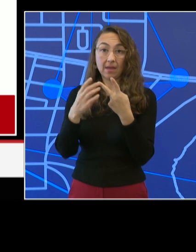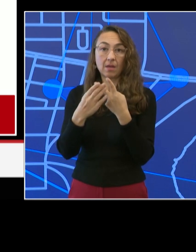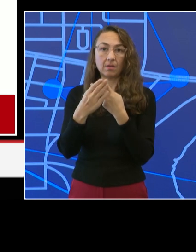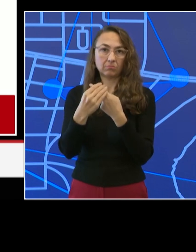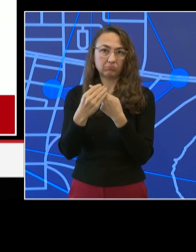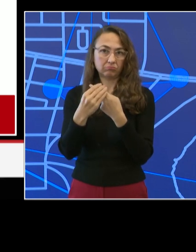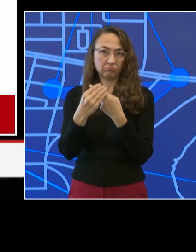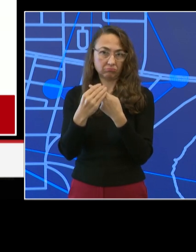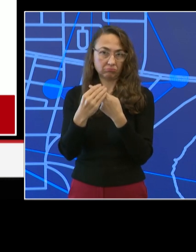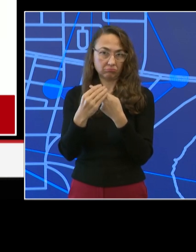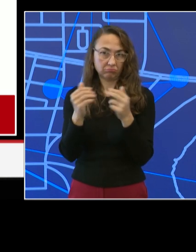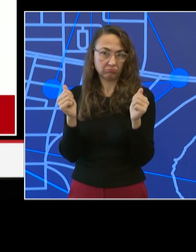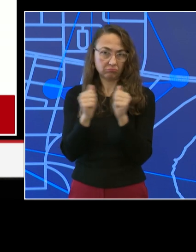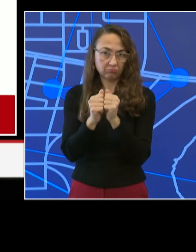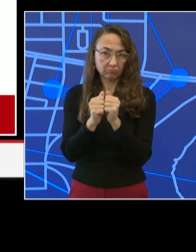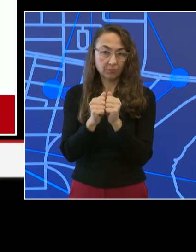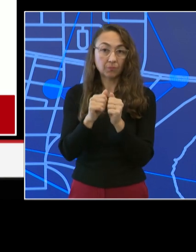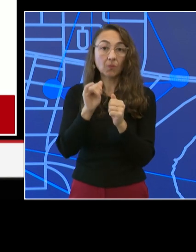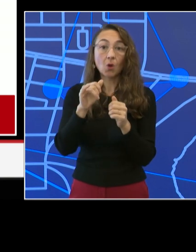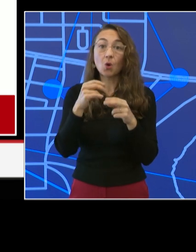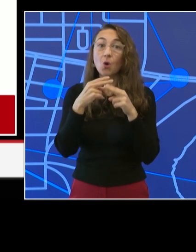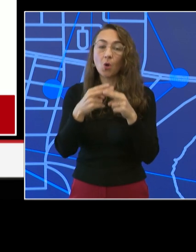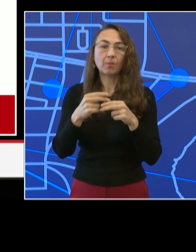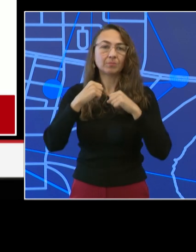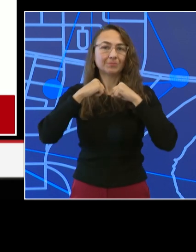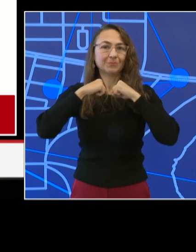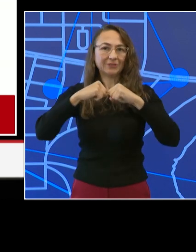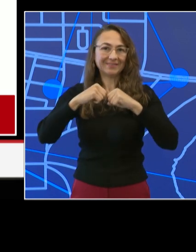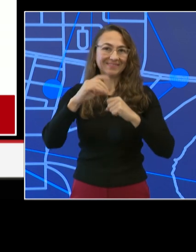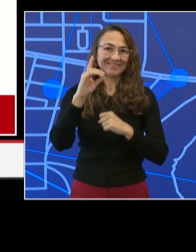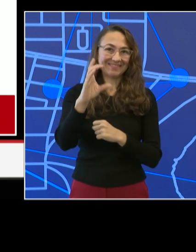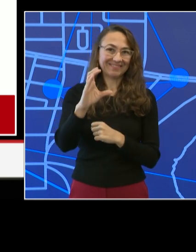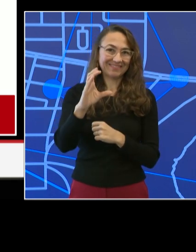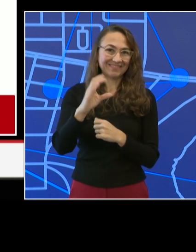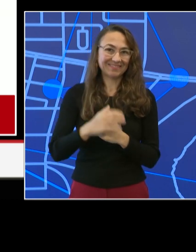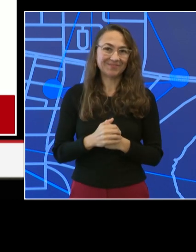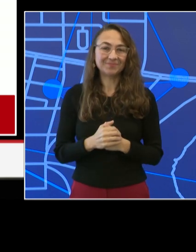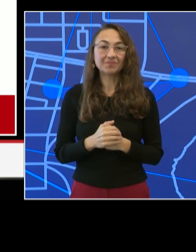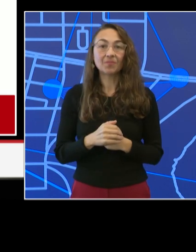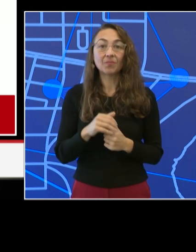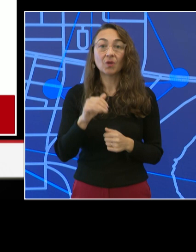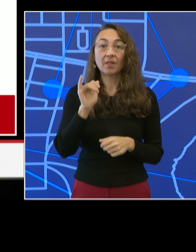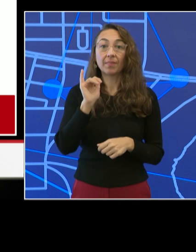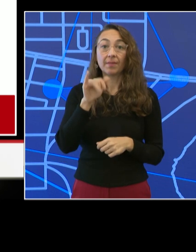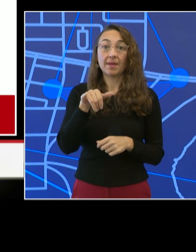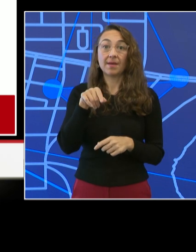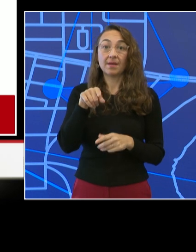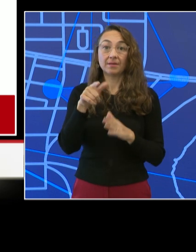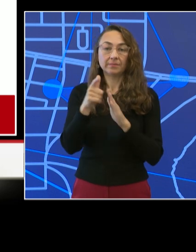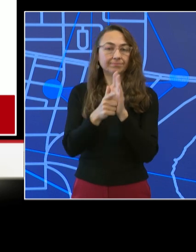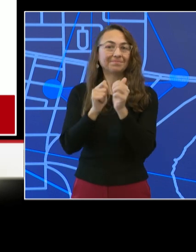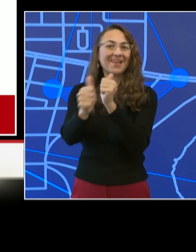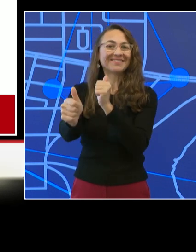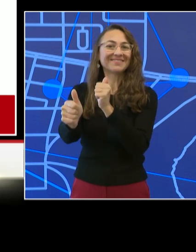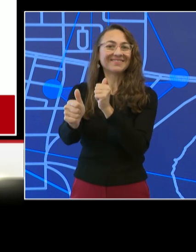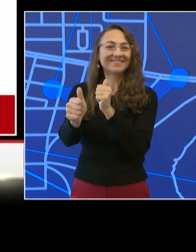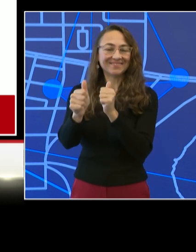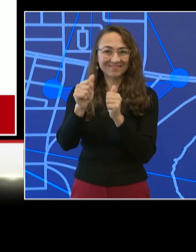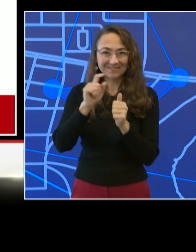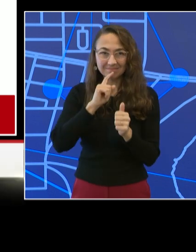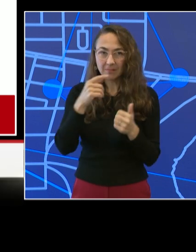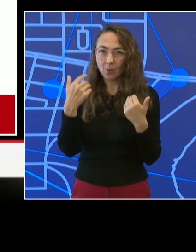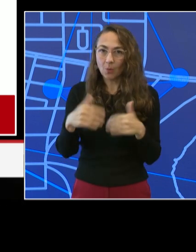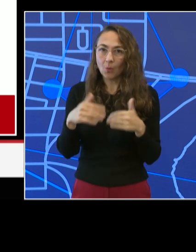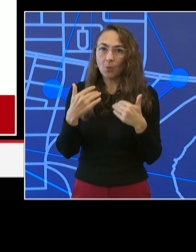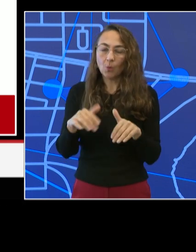have really helped us to have impact in driving down crime. There are a lot of provisions in Secure DC, and